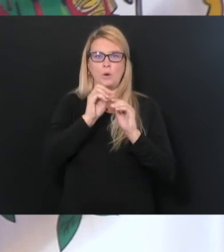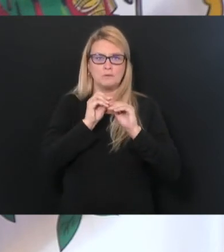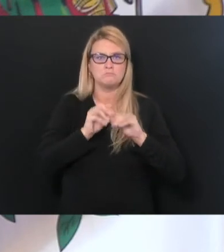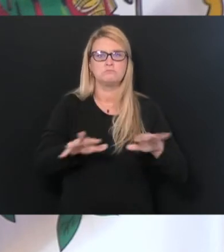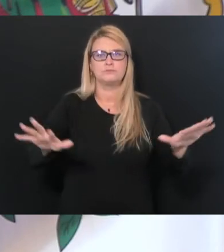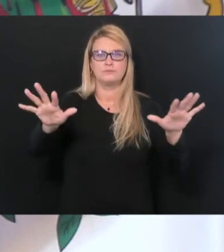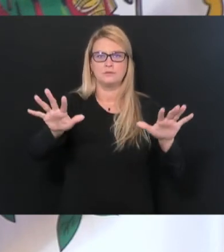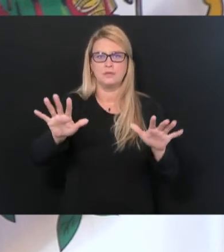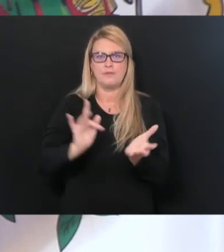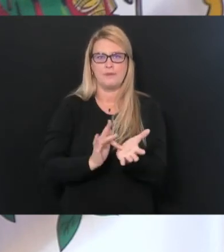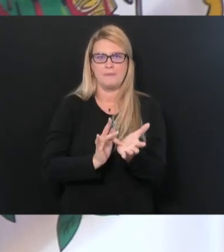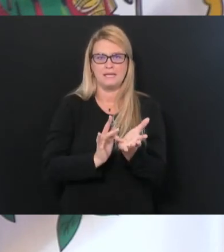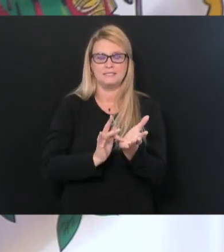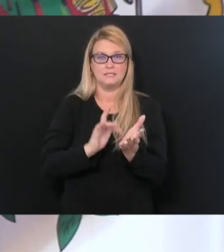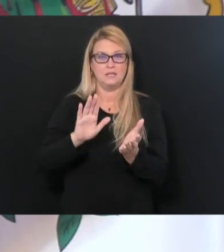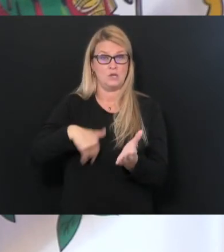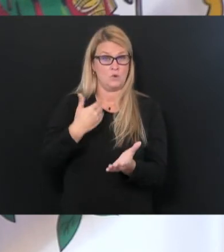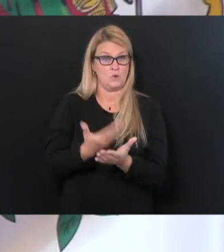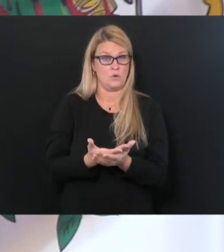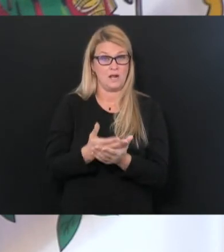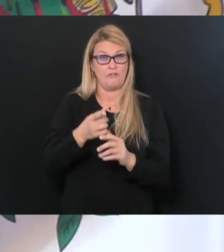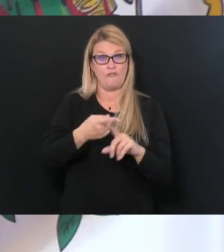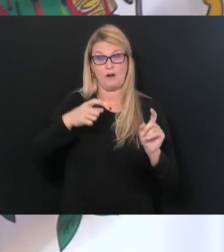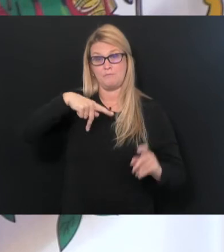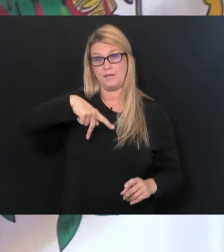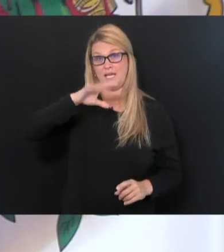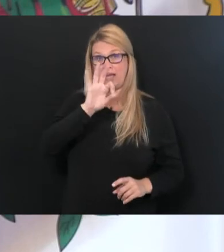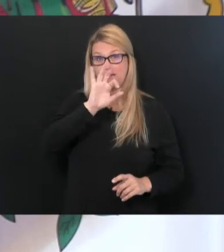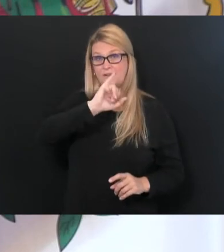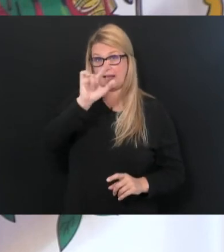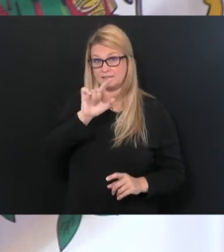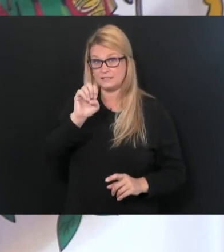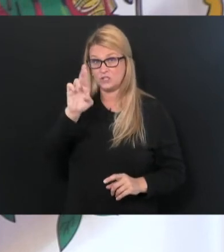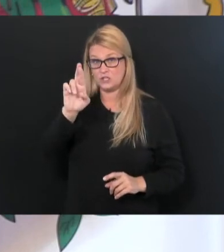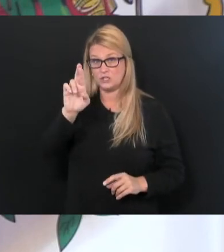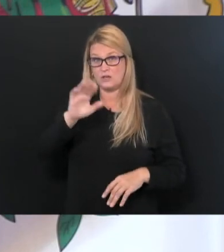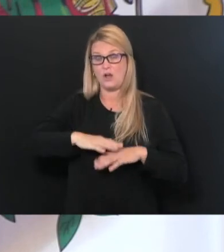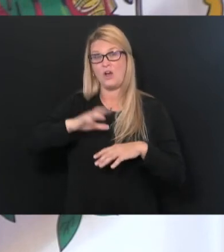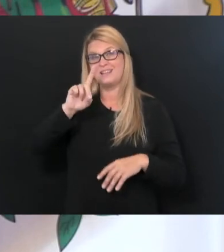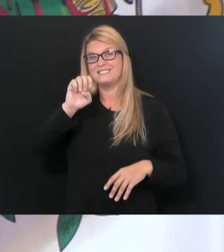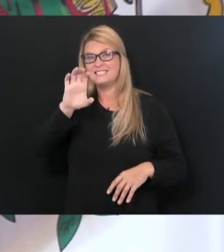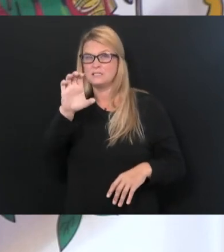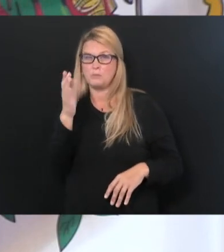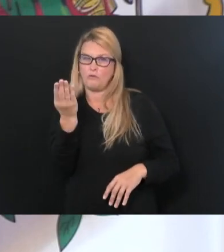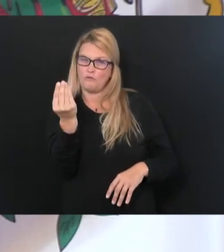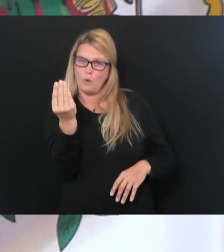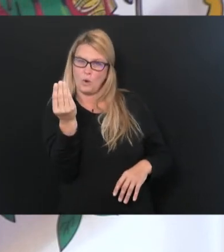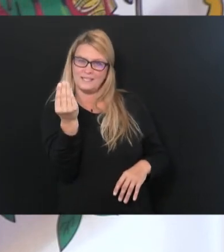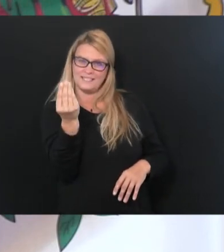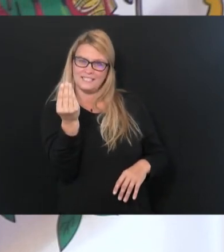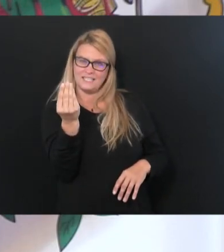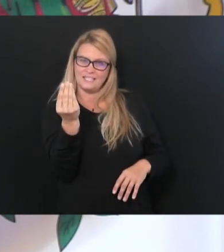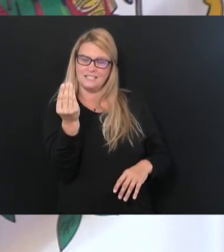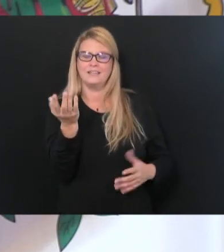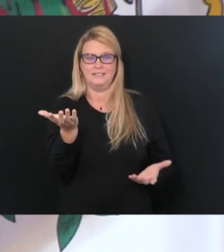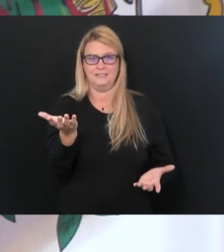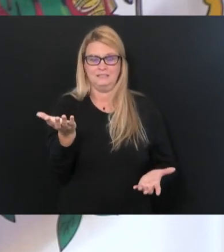the first rollout is going to come from Pfizer. It's going to come probably on December the 14th instead of December the